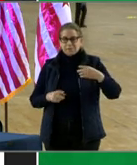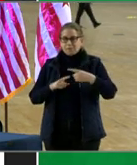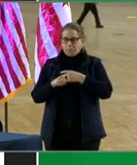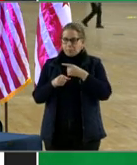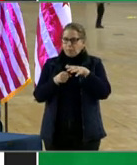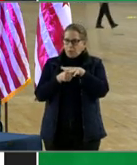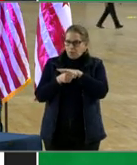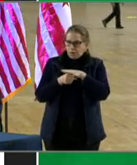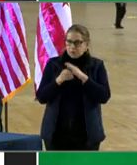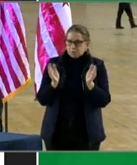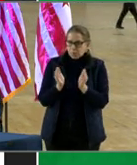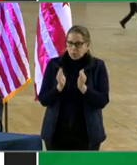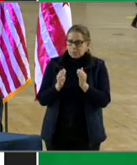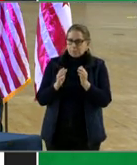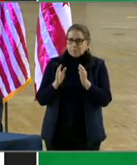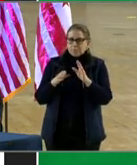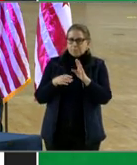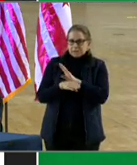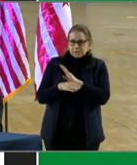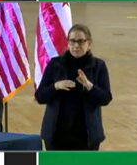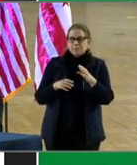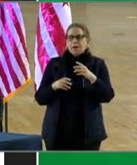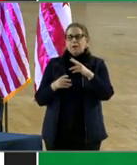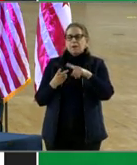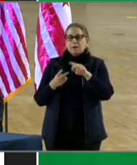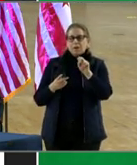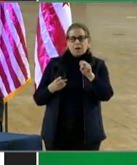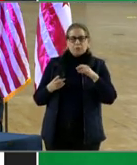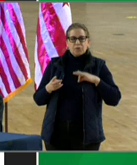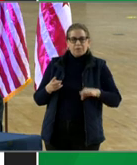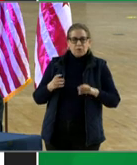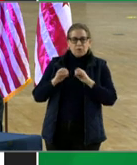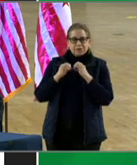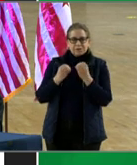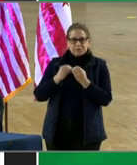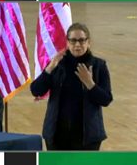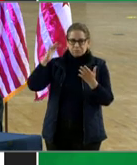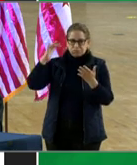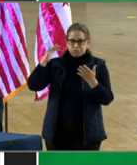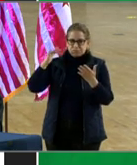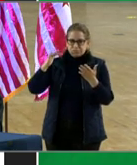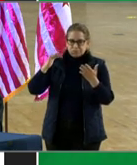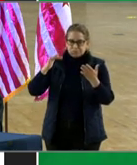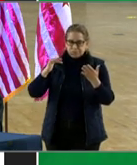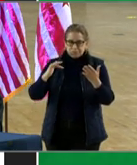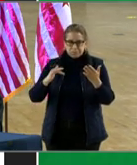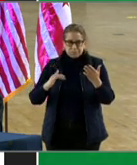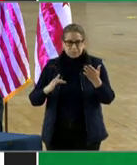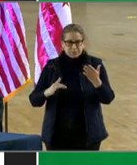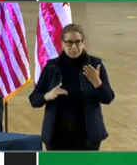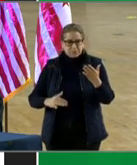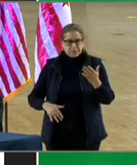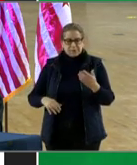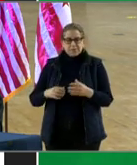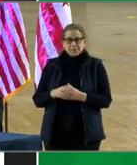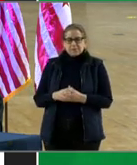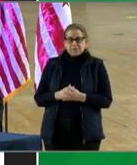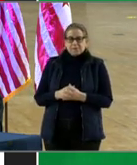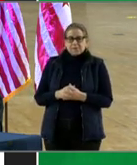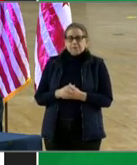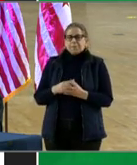nonprofits. And just what you see before you is just an example of a few of the provisions included in